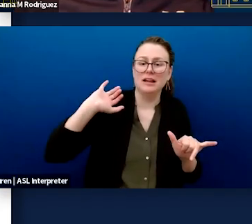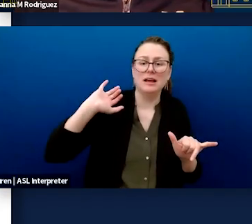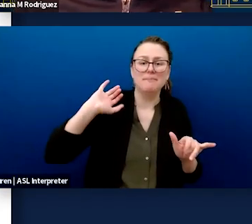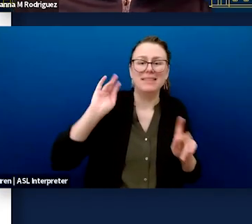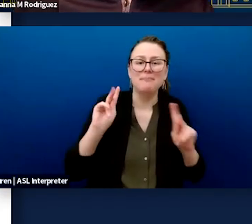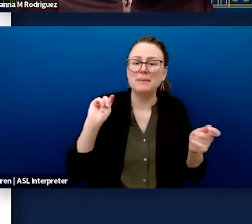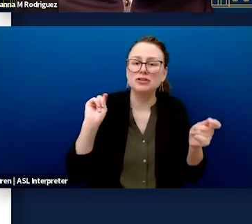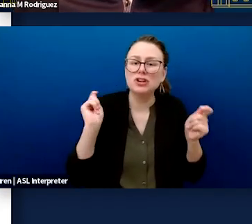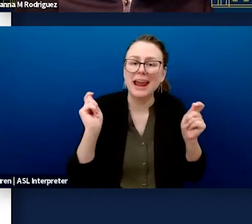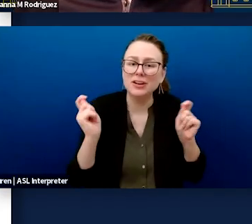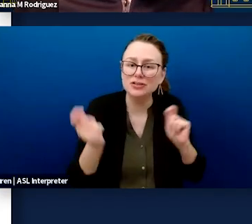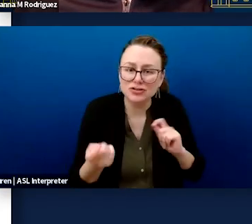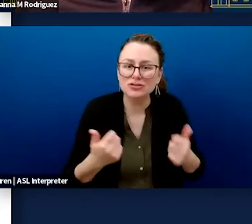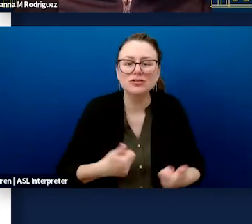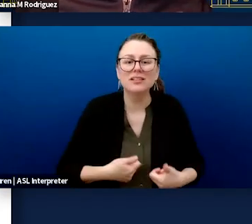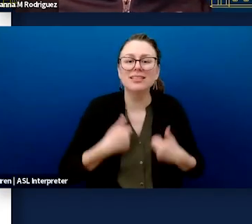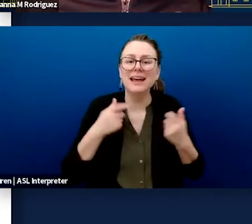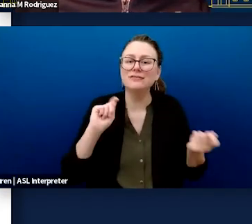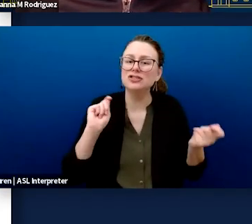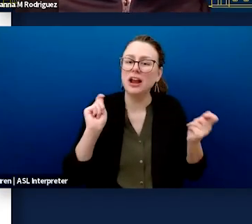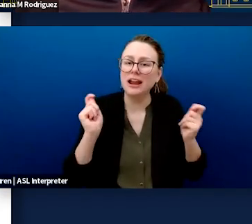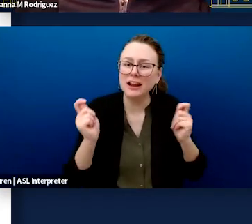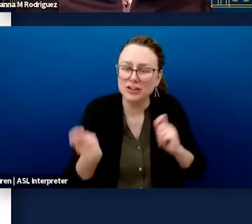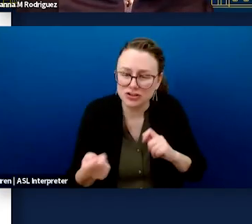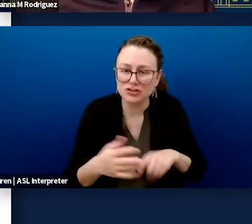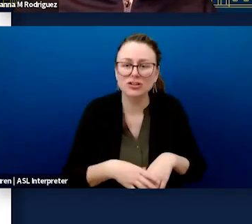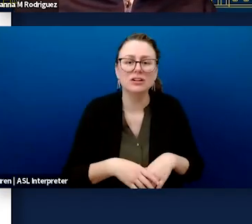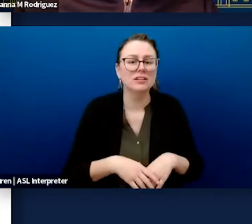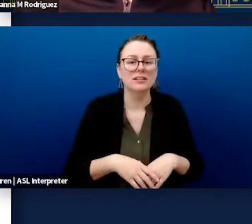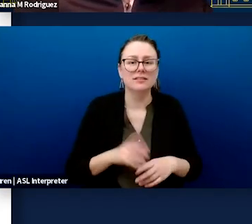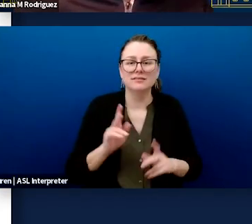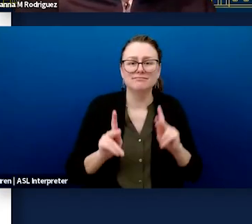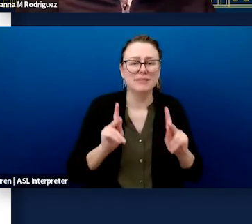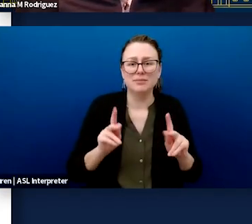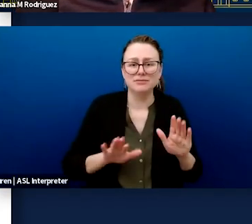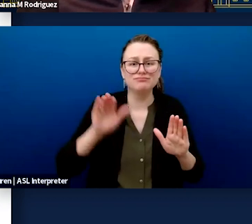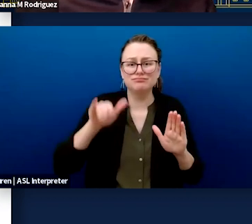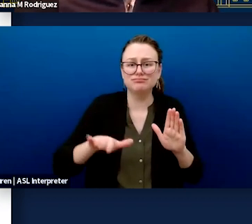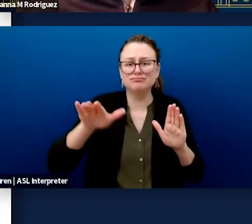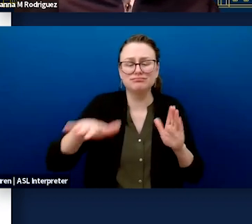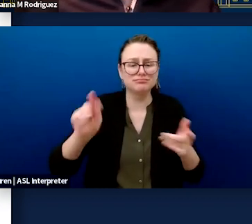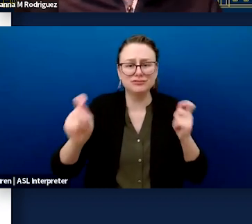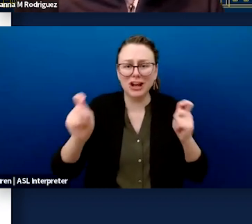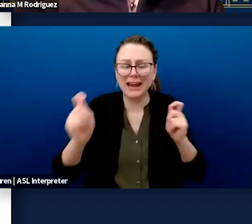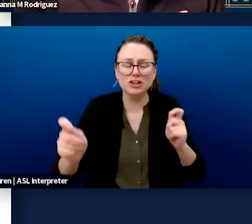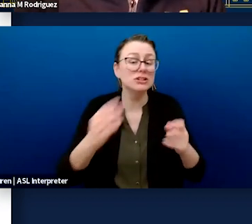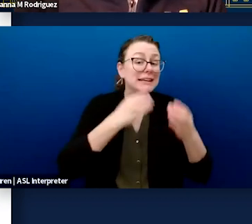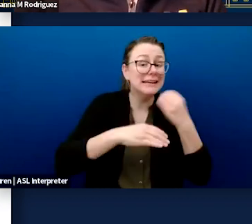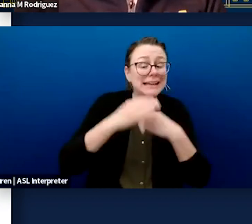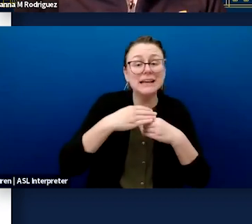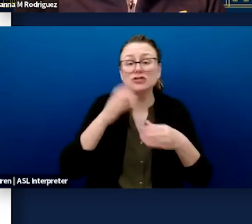change and, life circumstances change, people adjust, change, whatever they're eating, drinking,